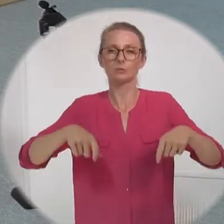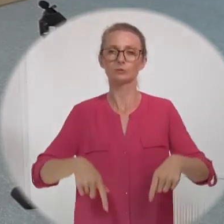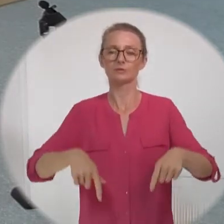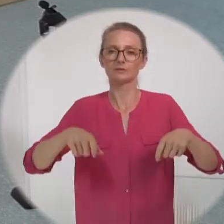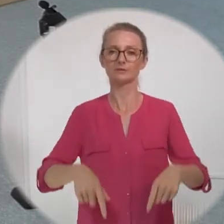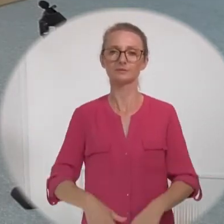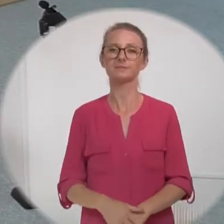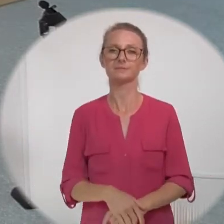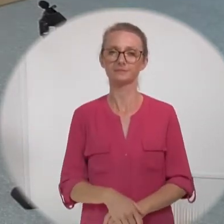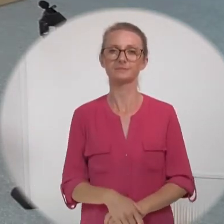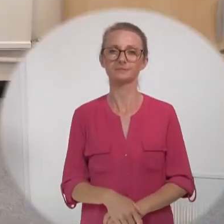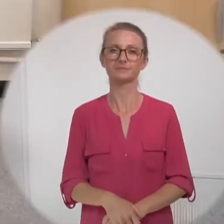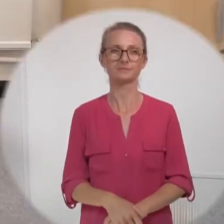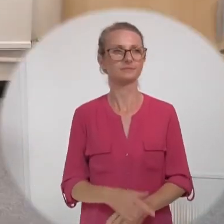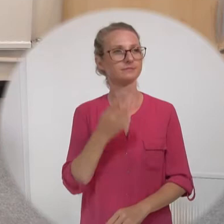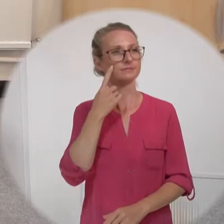Show from the side.